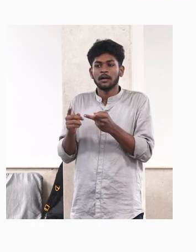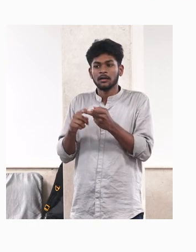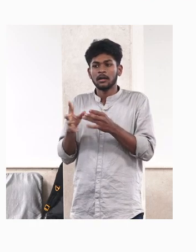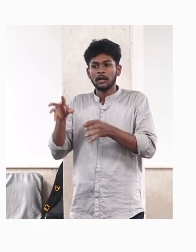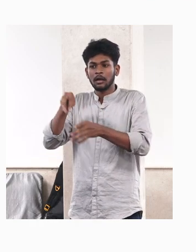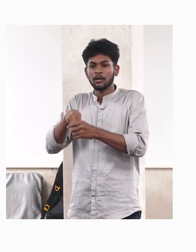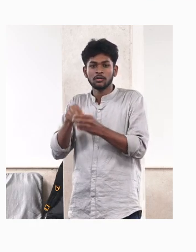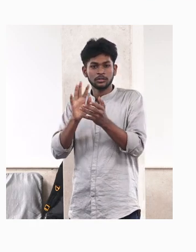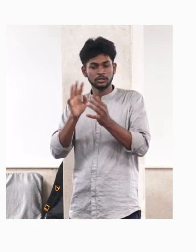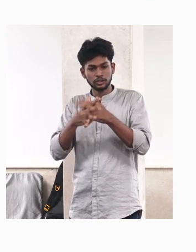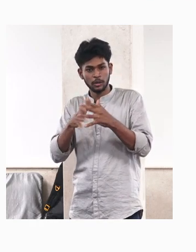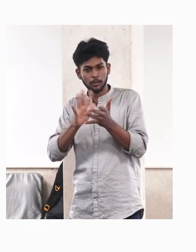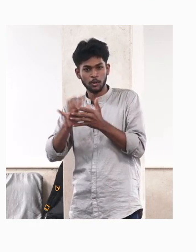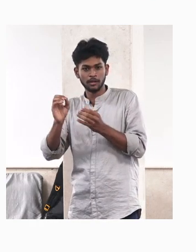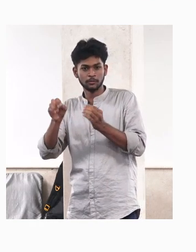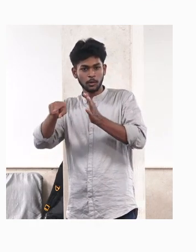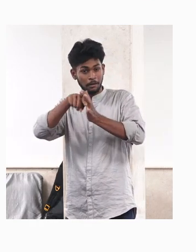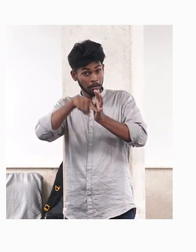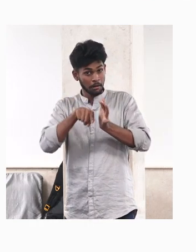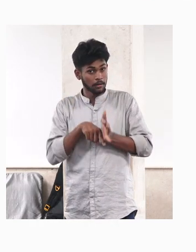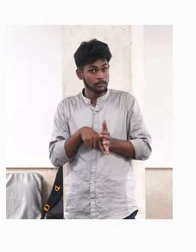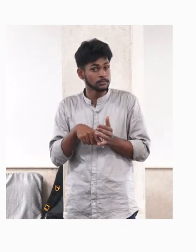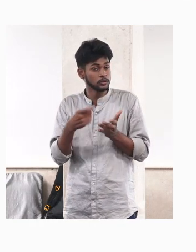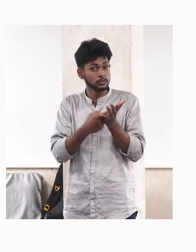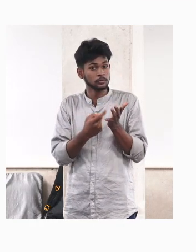the WHO guidance for